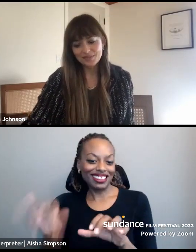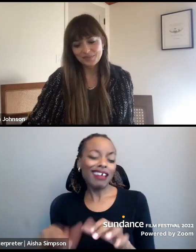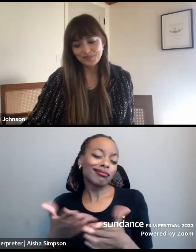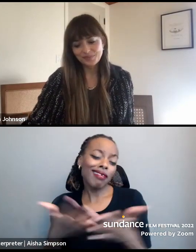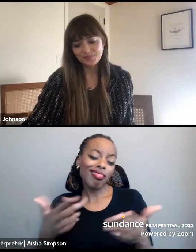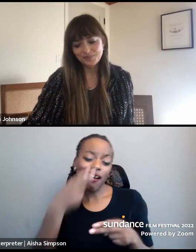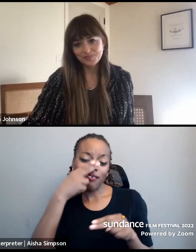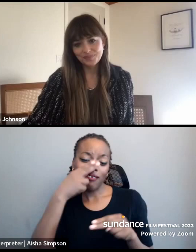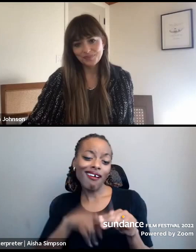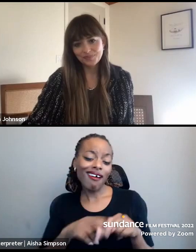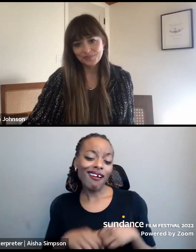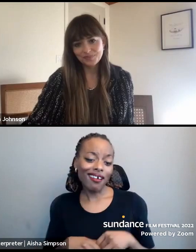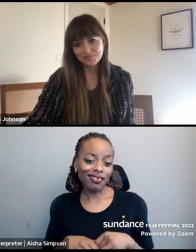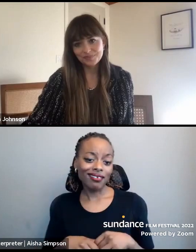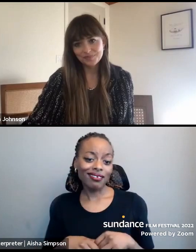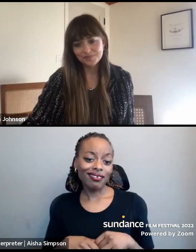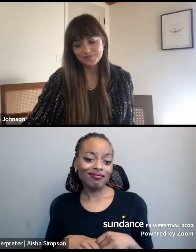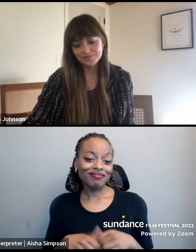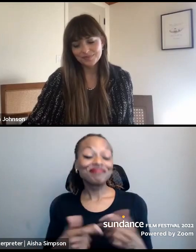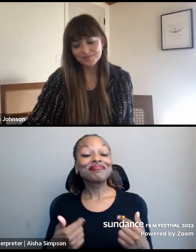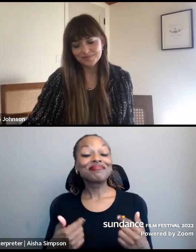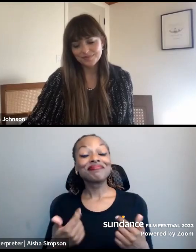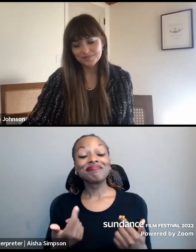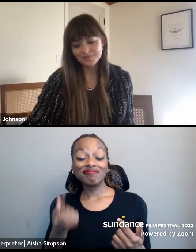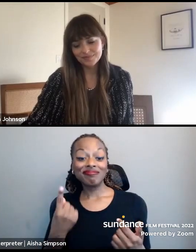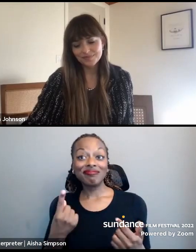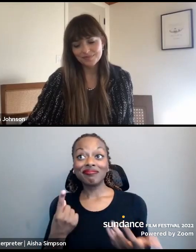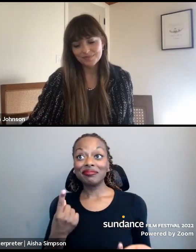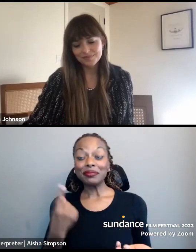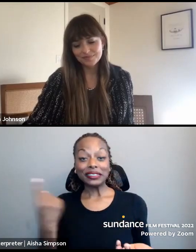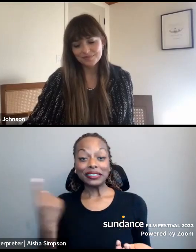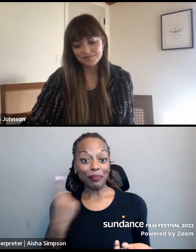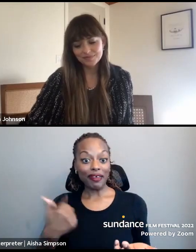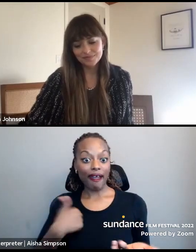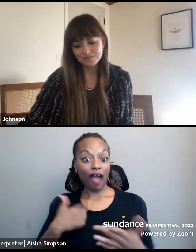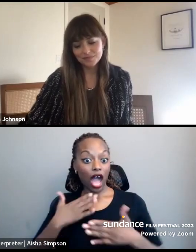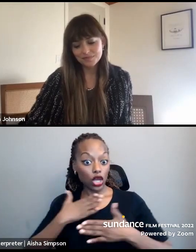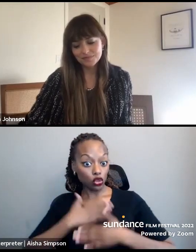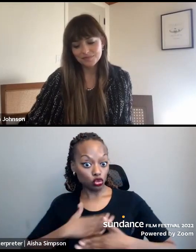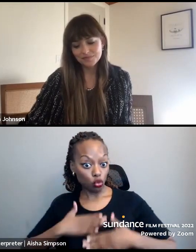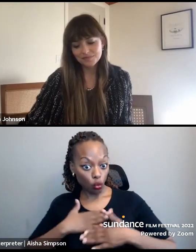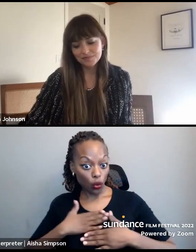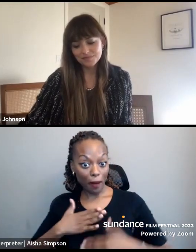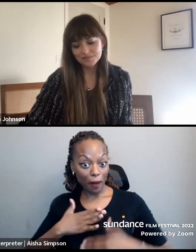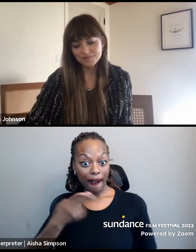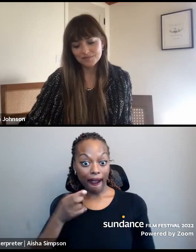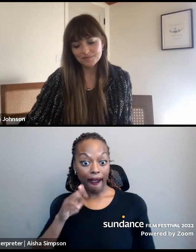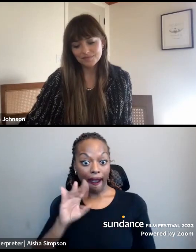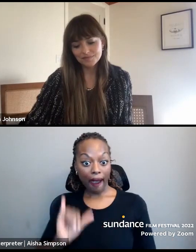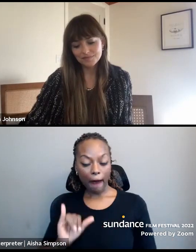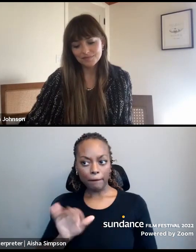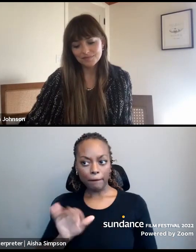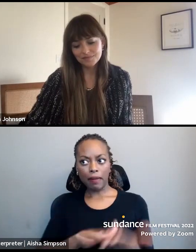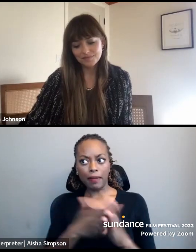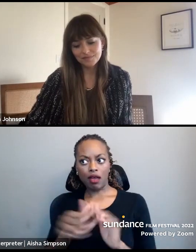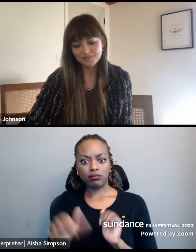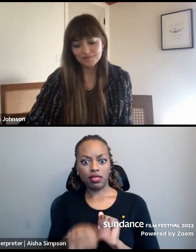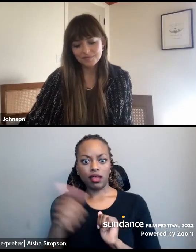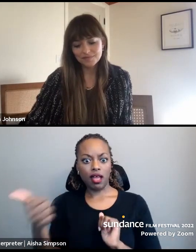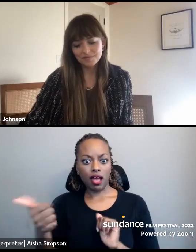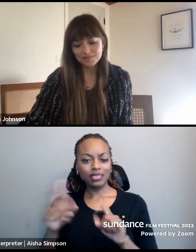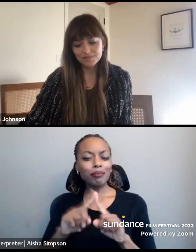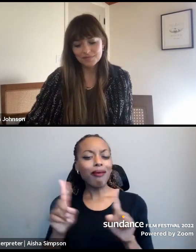I say I'm the kind of person where something that is my hobby, it ends up becoming something else, but it's a way just for me to